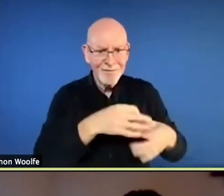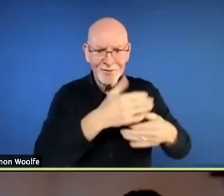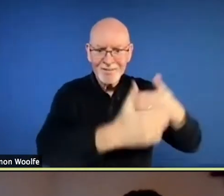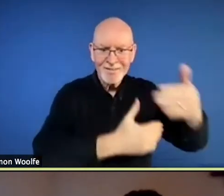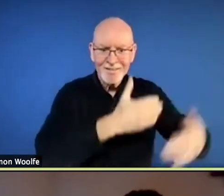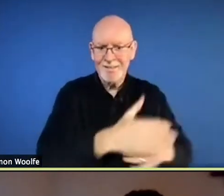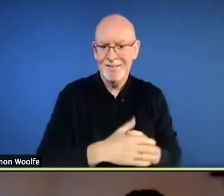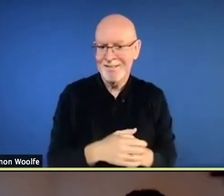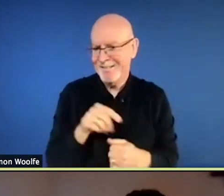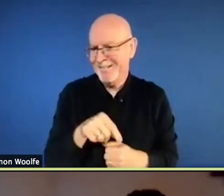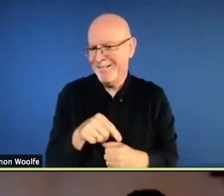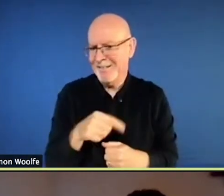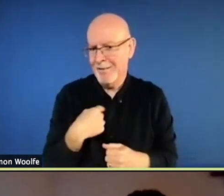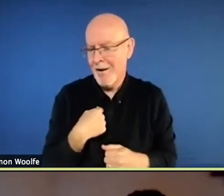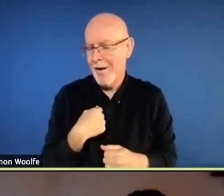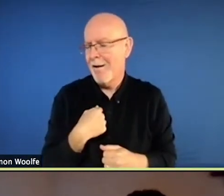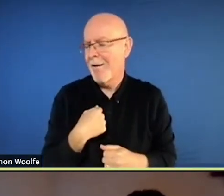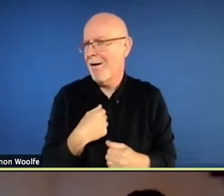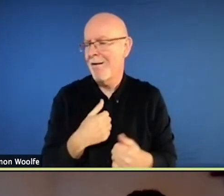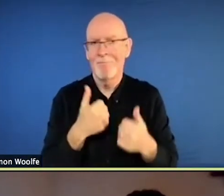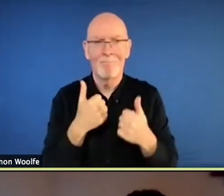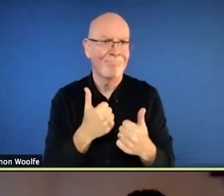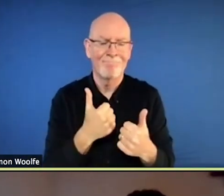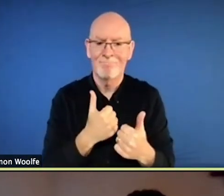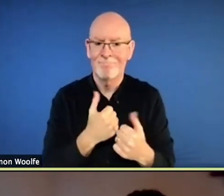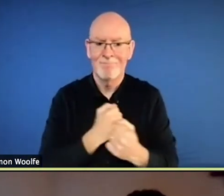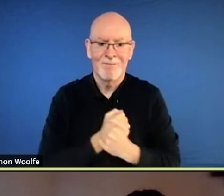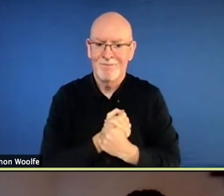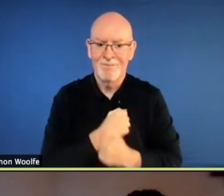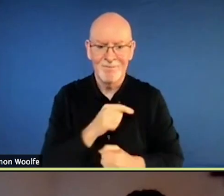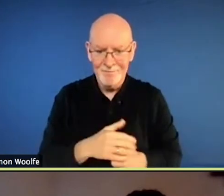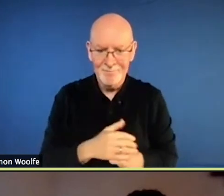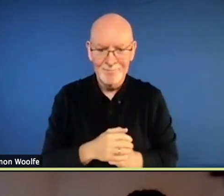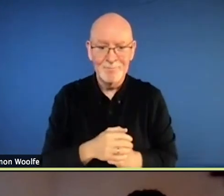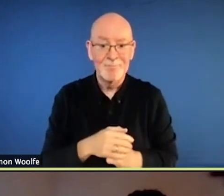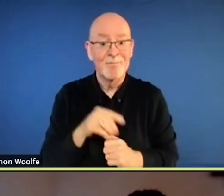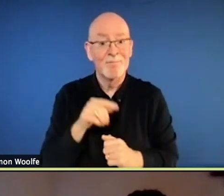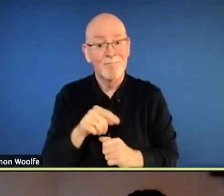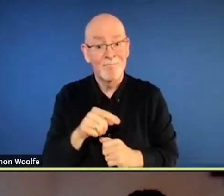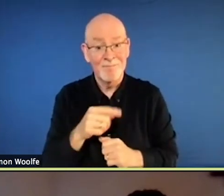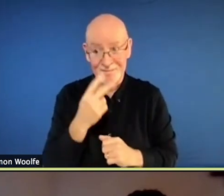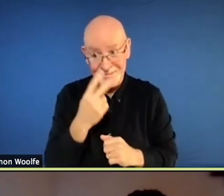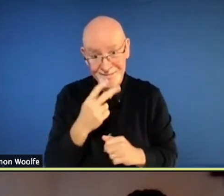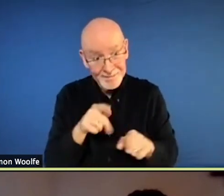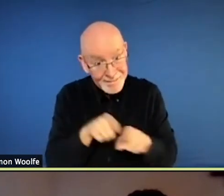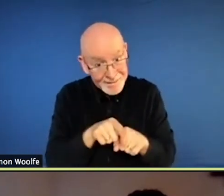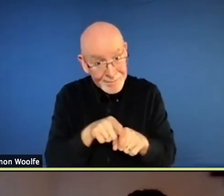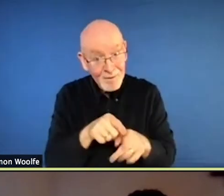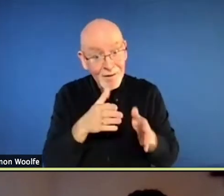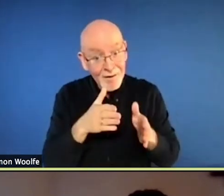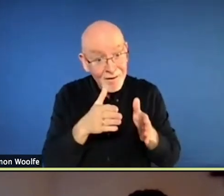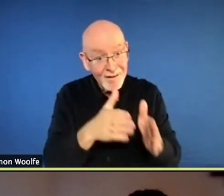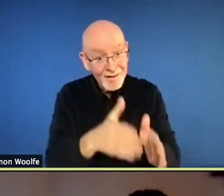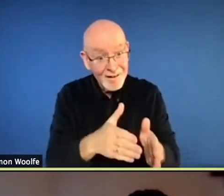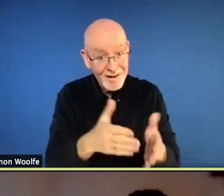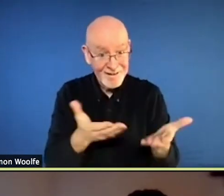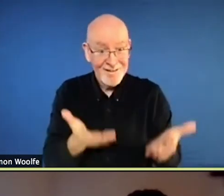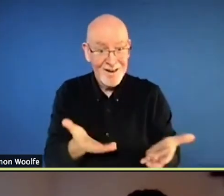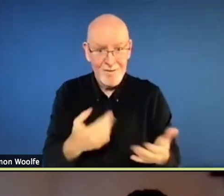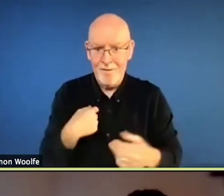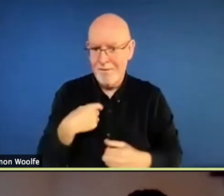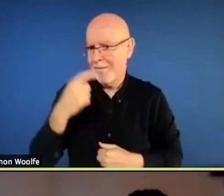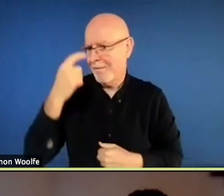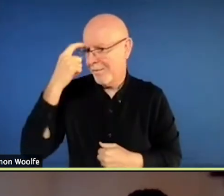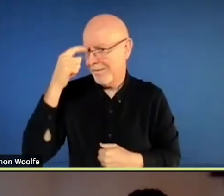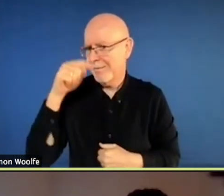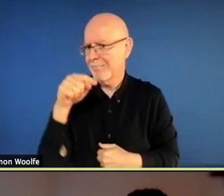if it goes in the way it is right now, I think the way refugees being perceived